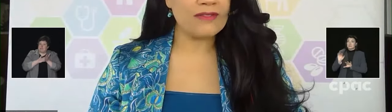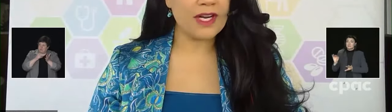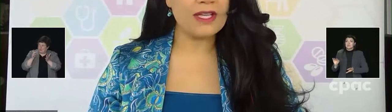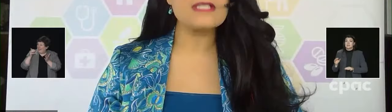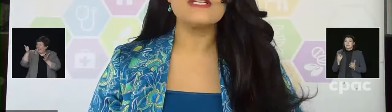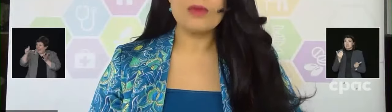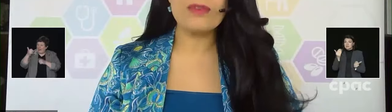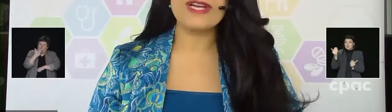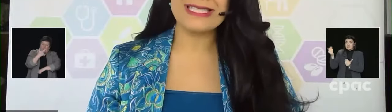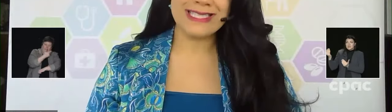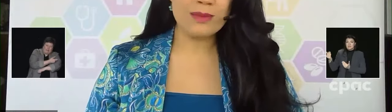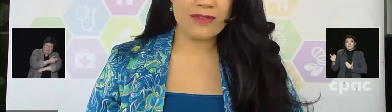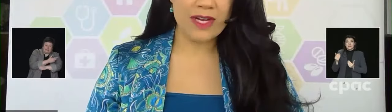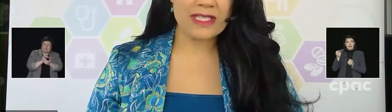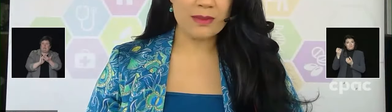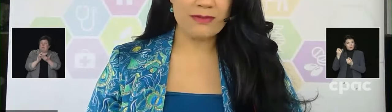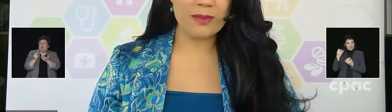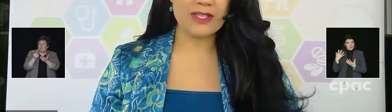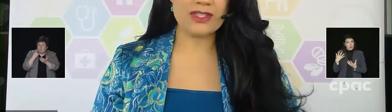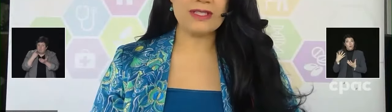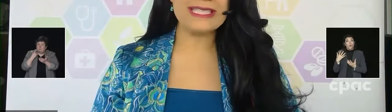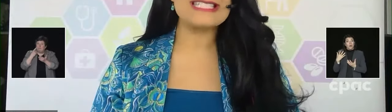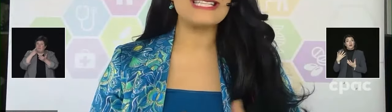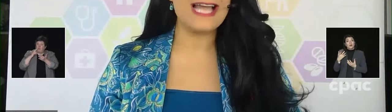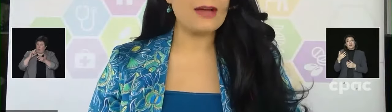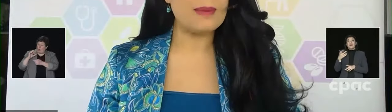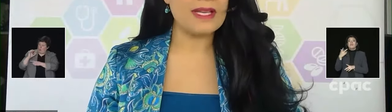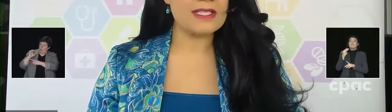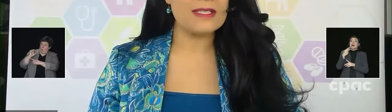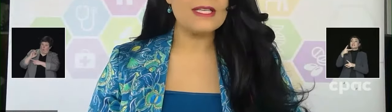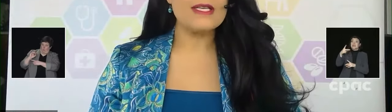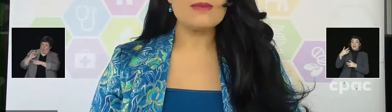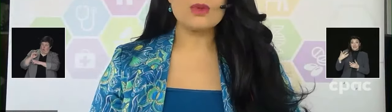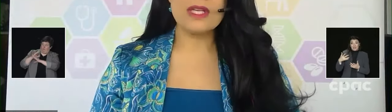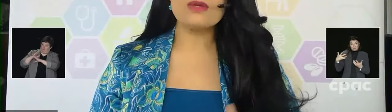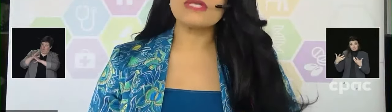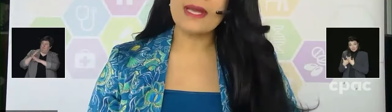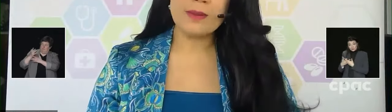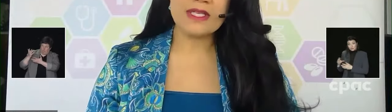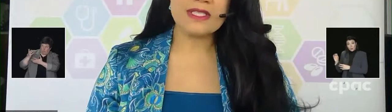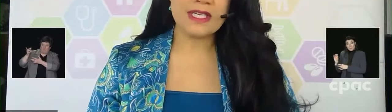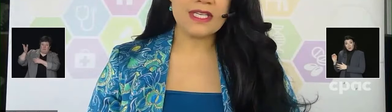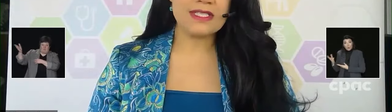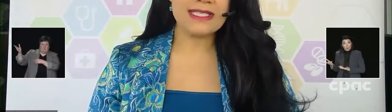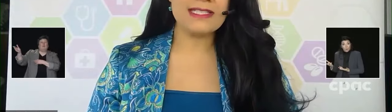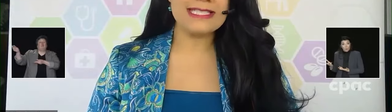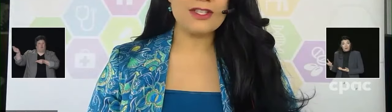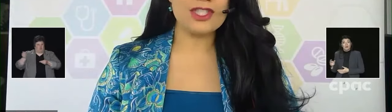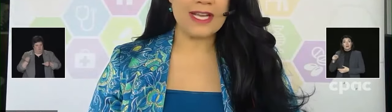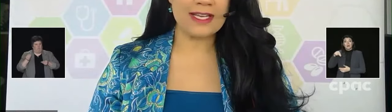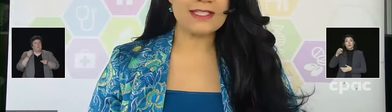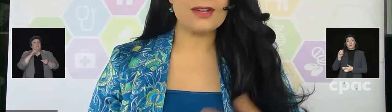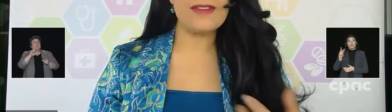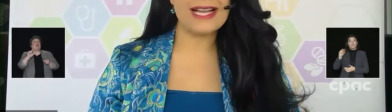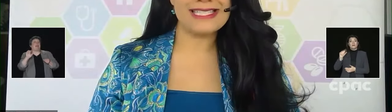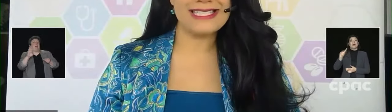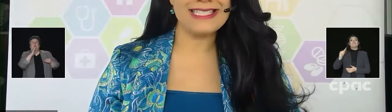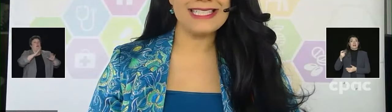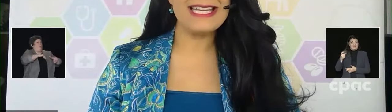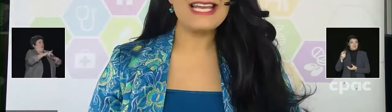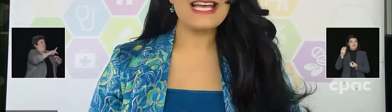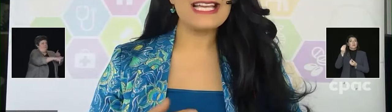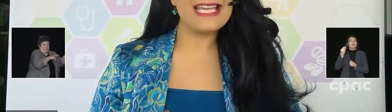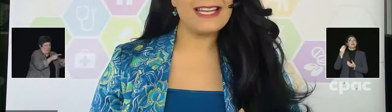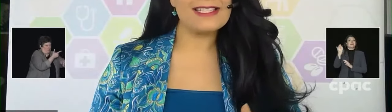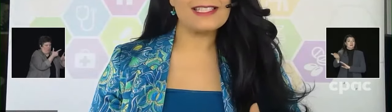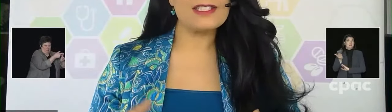the Omicron variant, Novavax did provide some information that's lab-based. So in those lab-based studies, they did test their